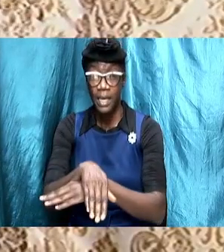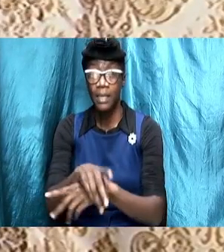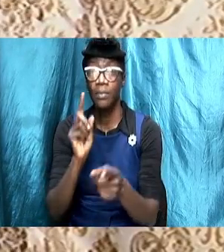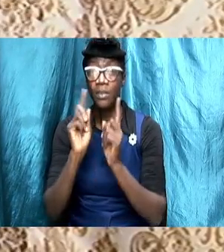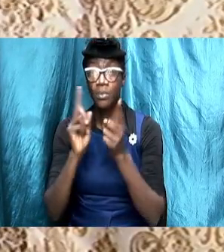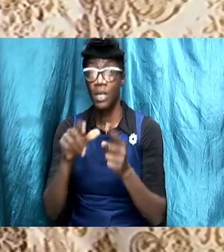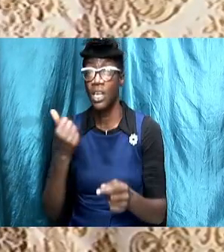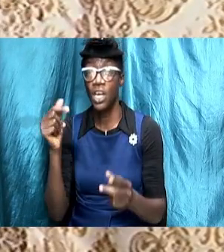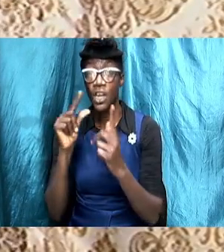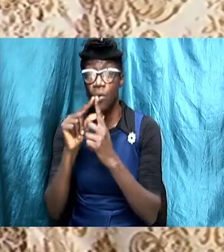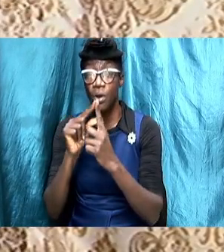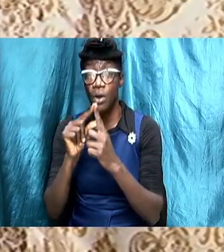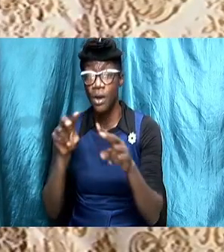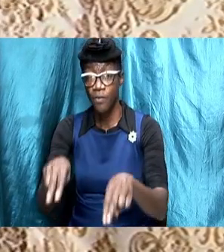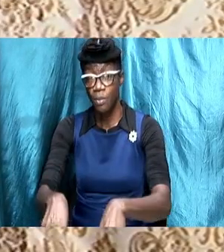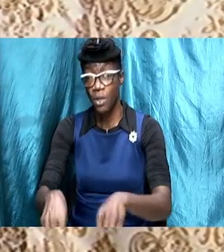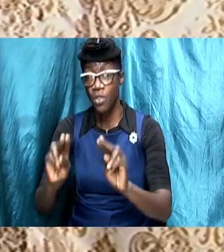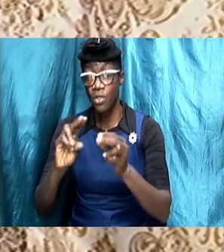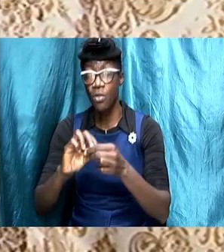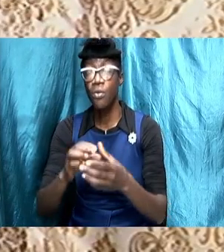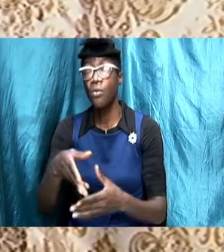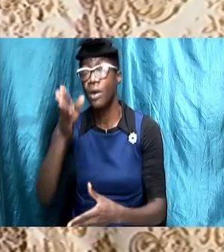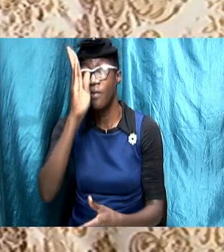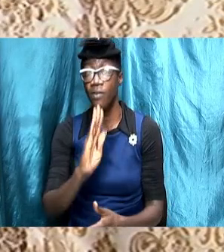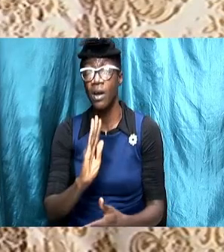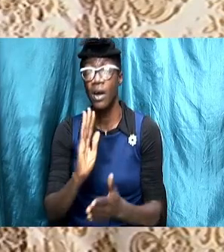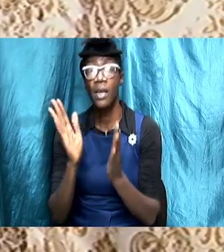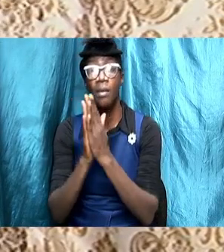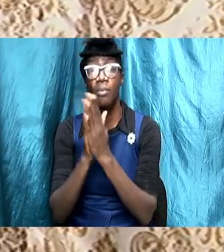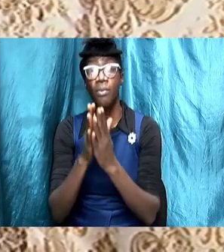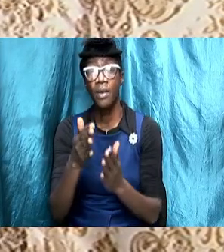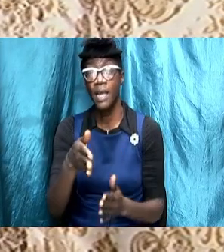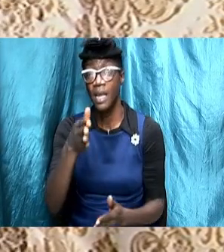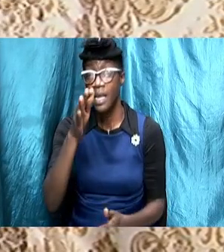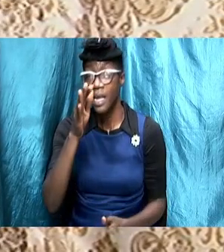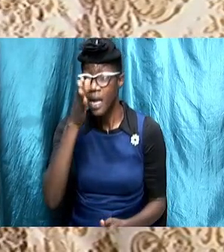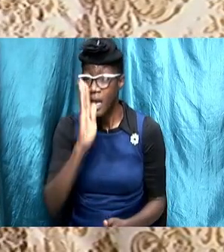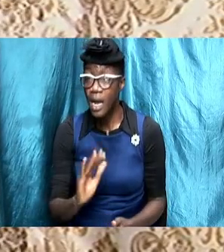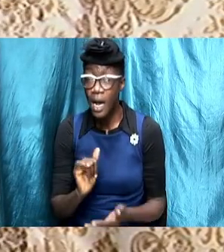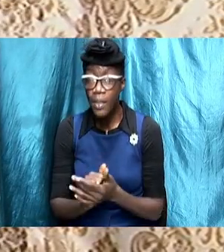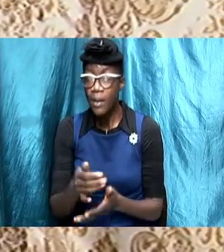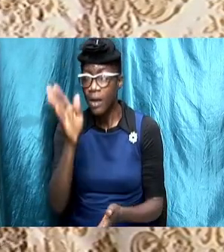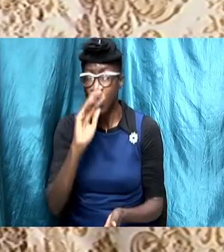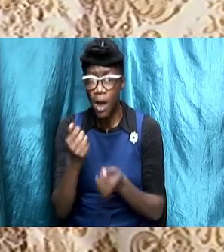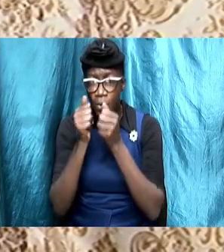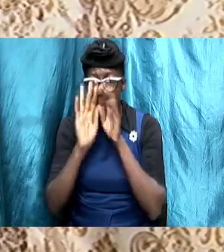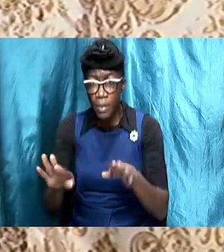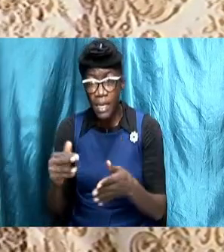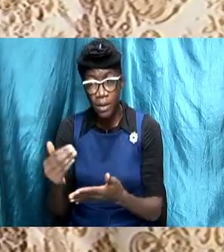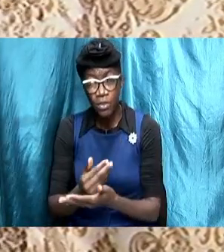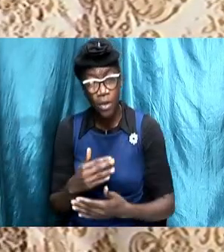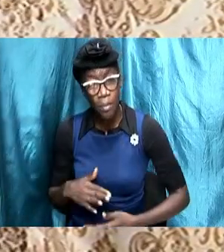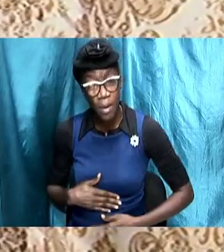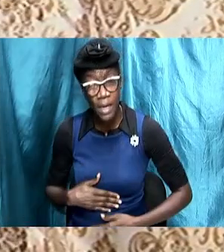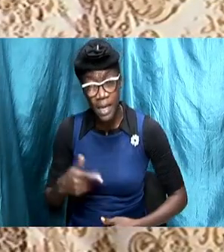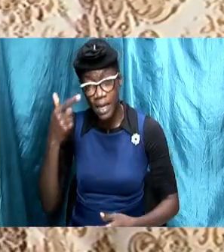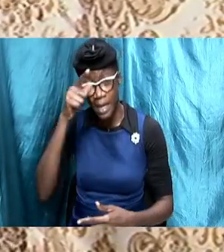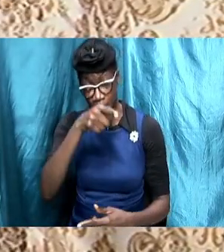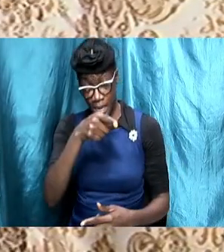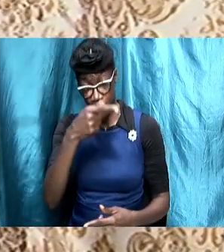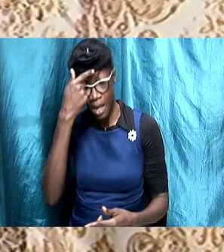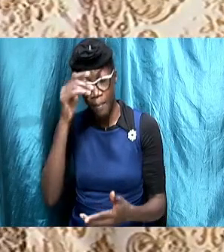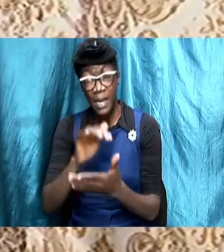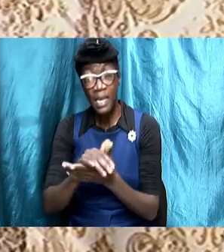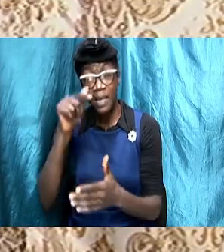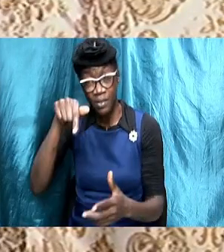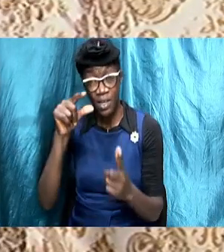word from the throne of God. And I pray, God, that God will bless somebody. I believe that this word tonight is for